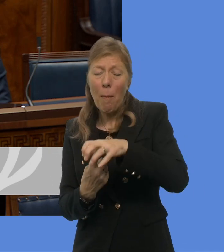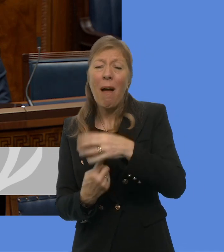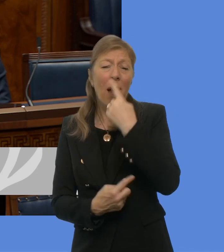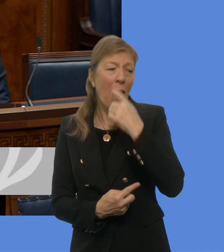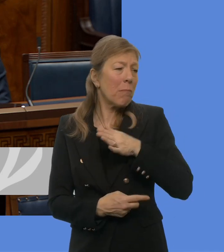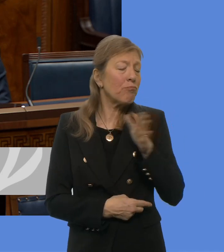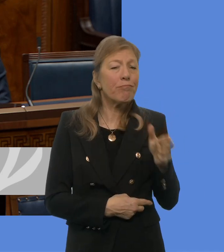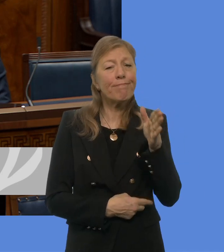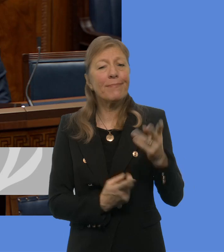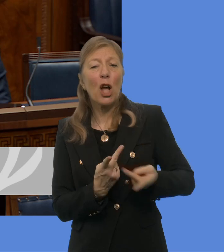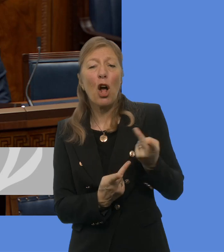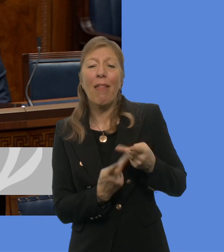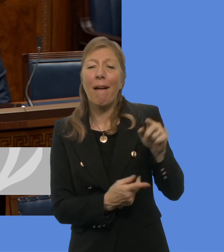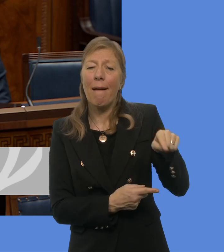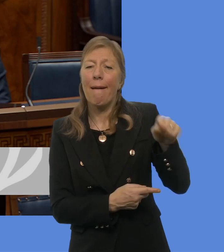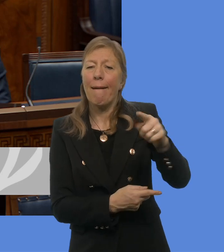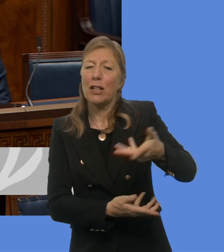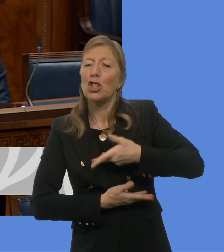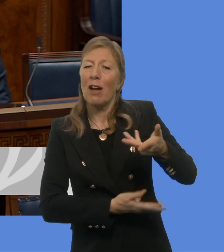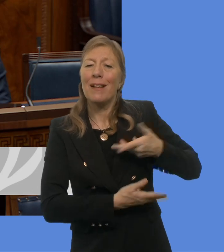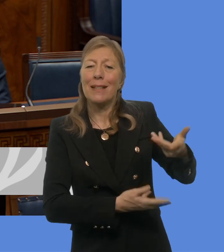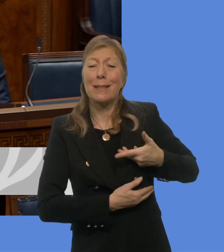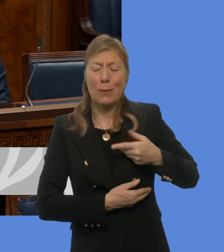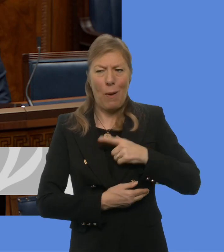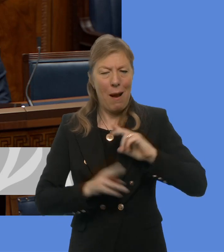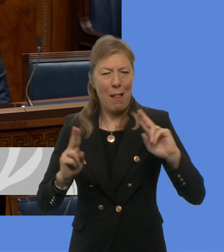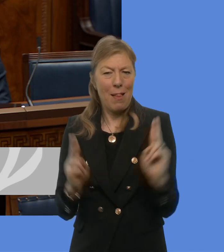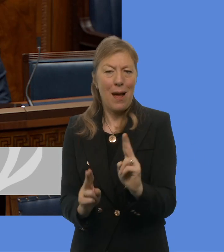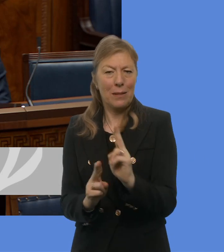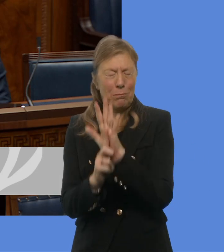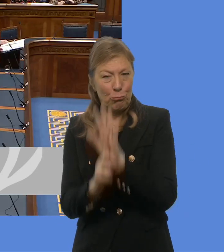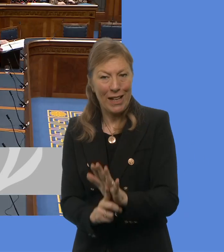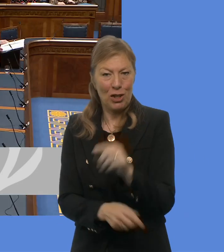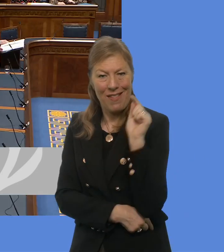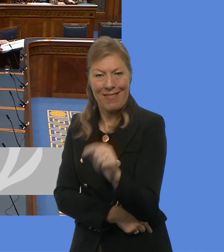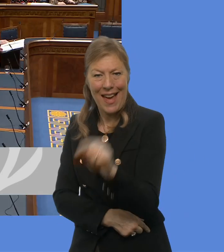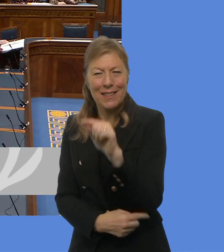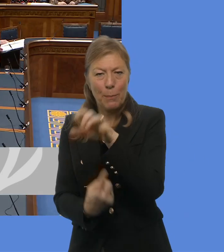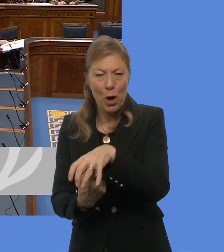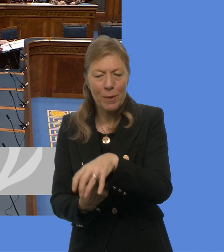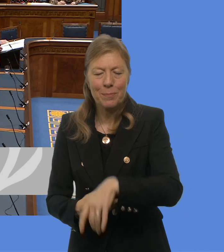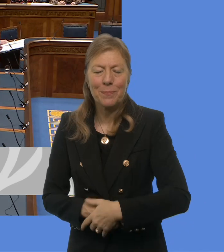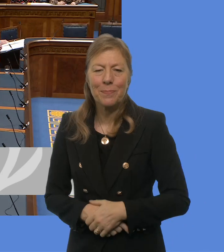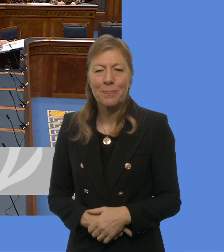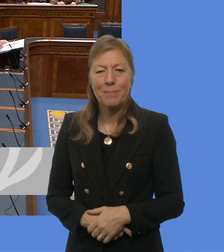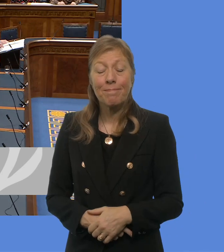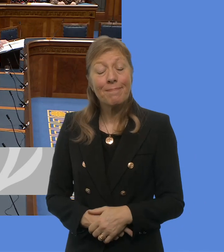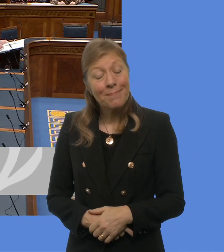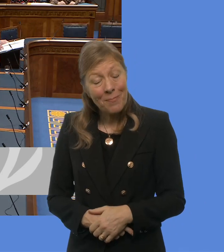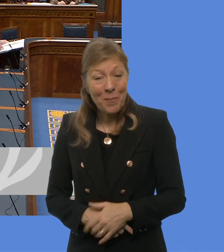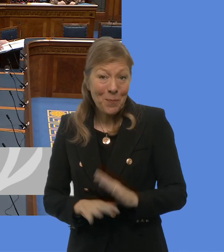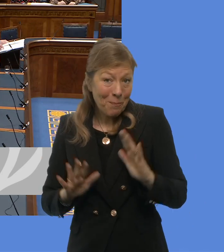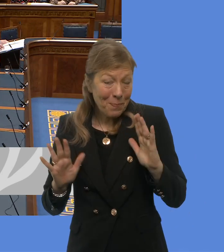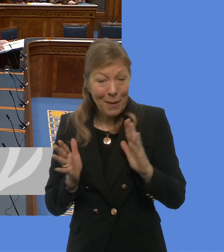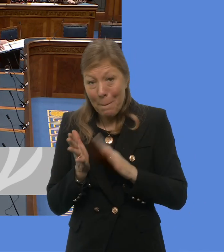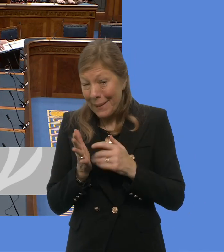departments, which will reduce pressures on emergency departments. And Mr. Speaker, if I may so bold, maybe I could